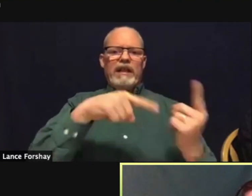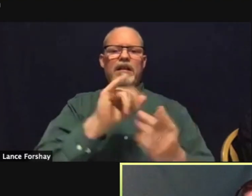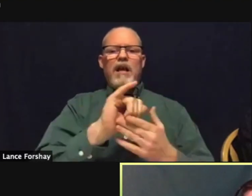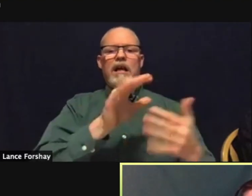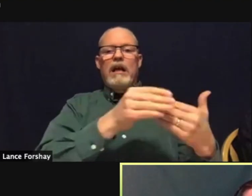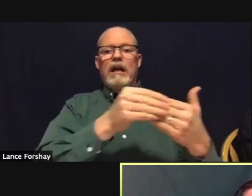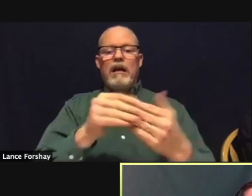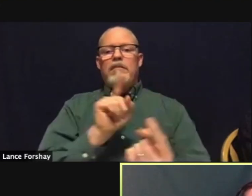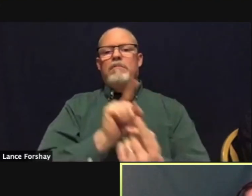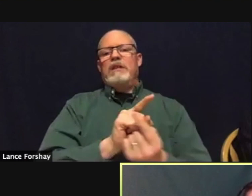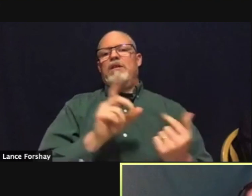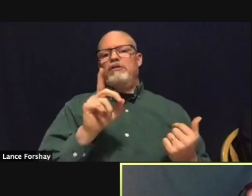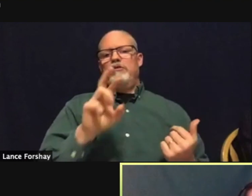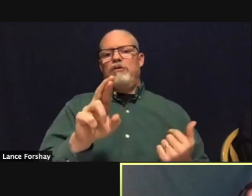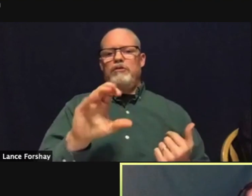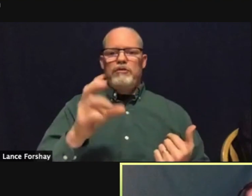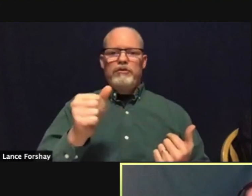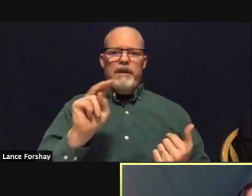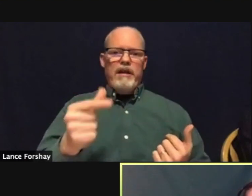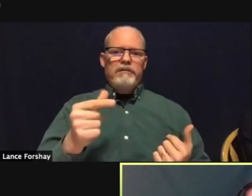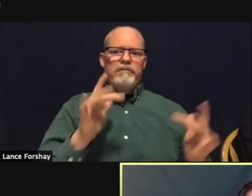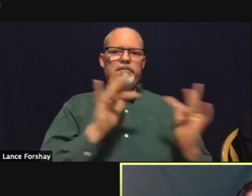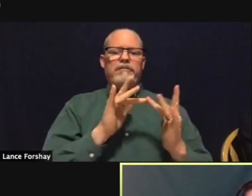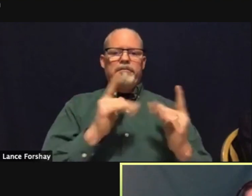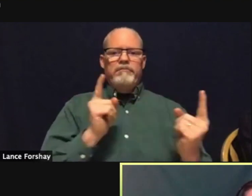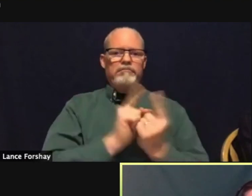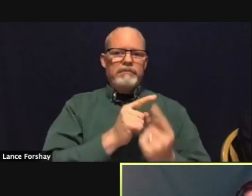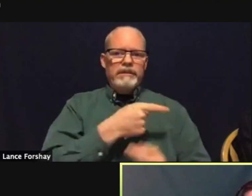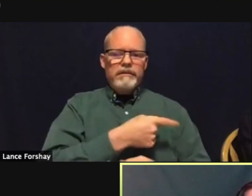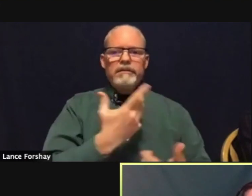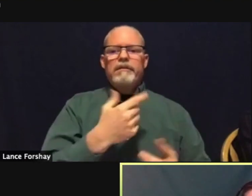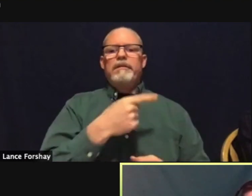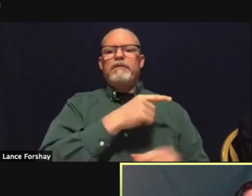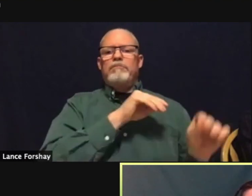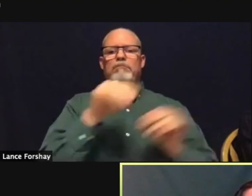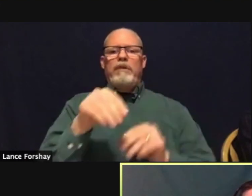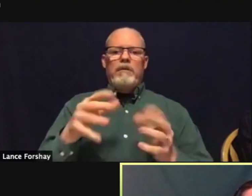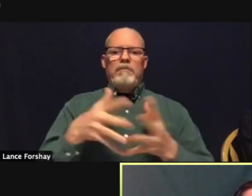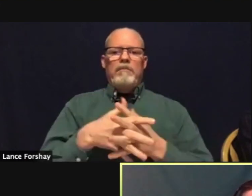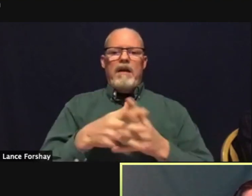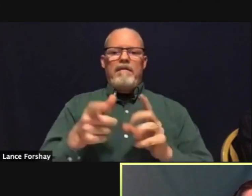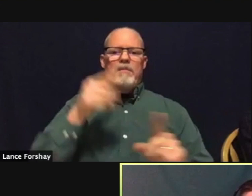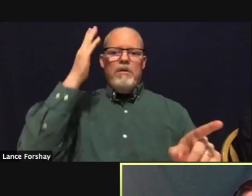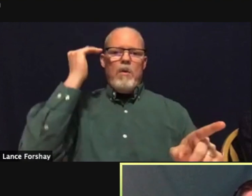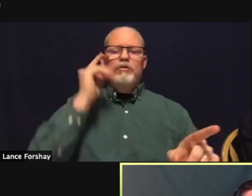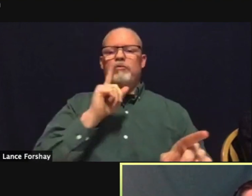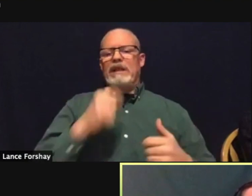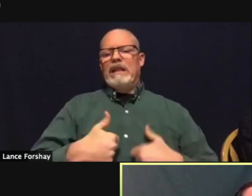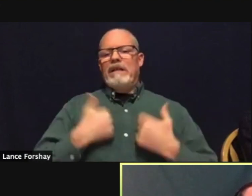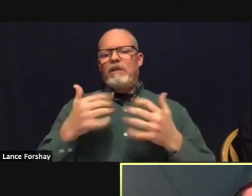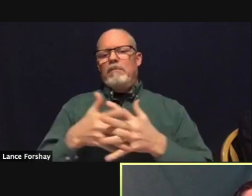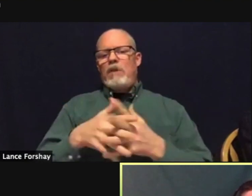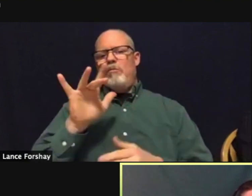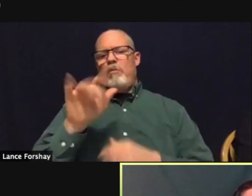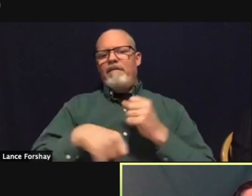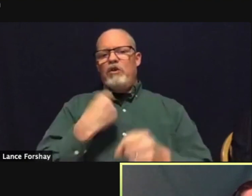South Korea, a friend introduced me to Dr. Hwang. He was actually living in the US. He'd been here for